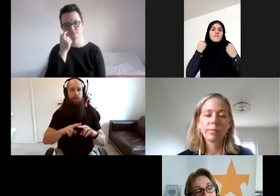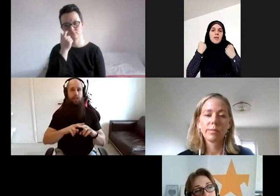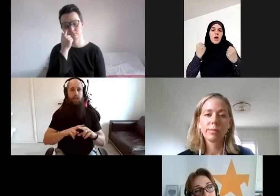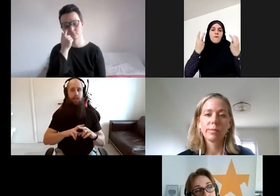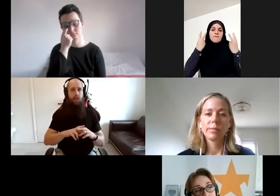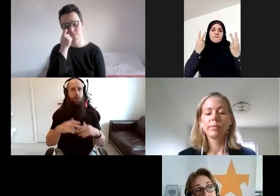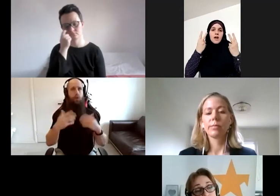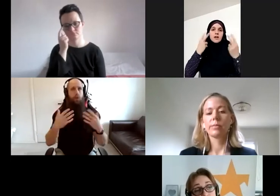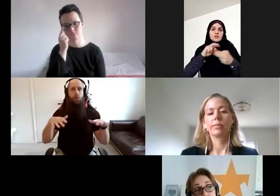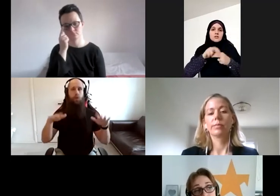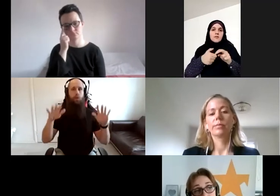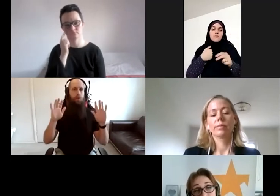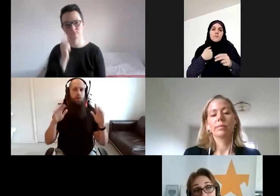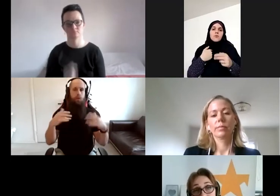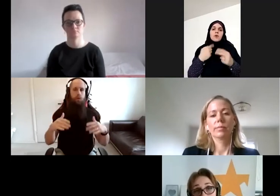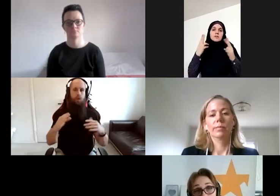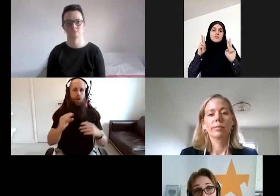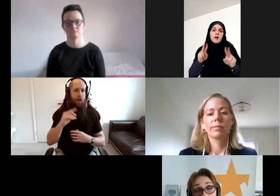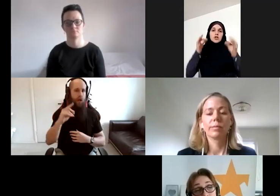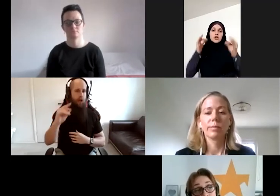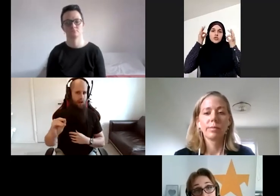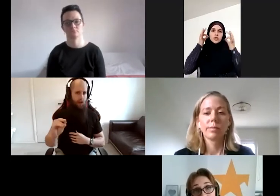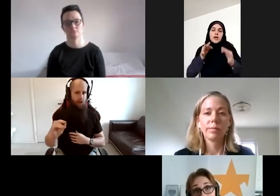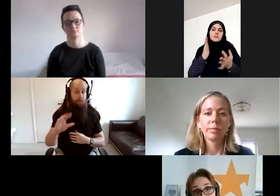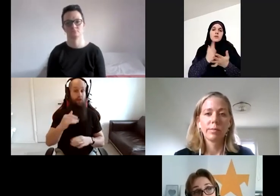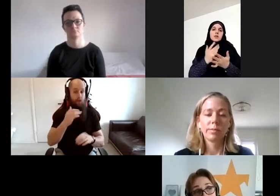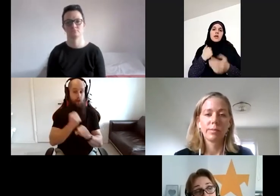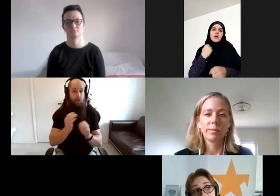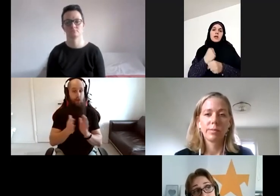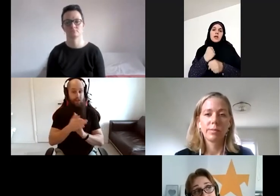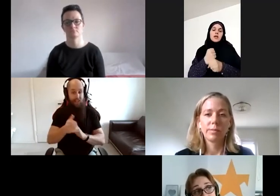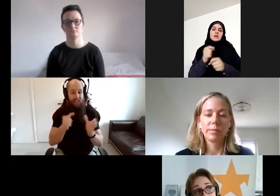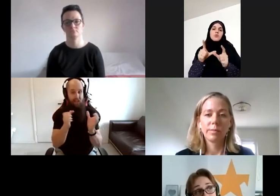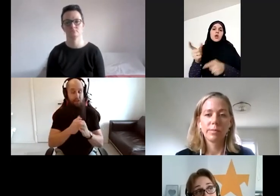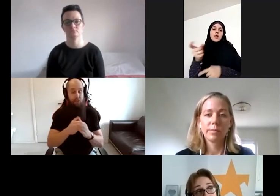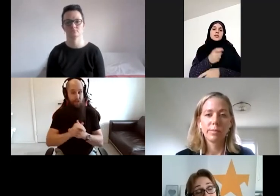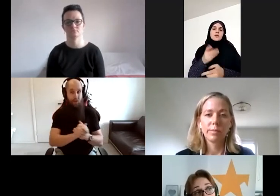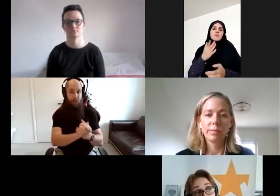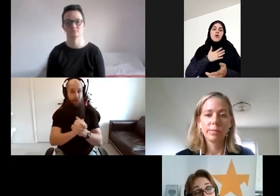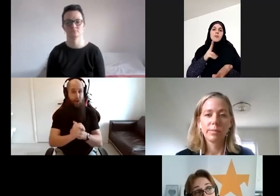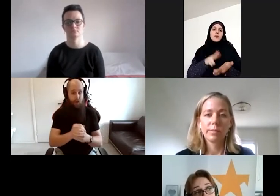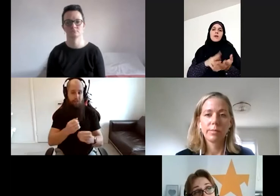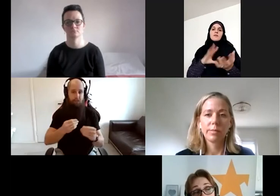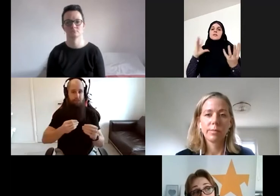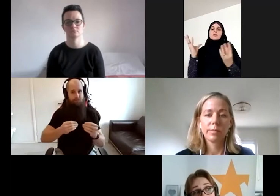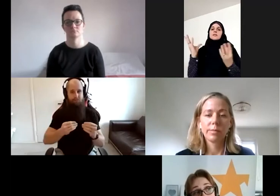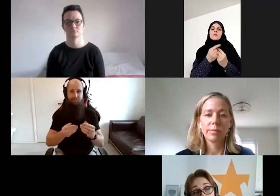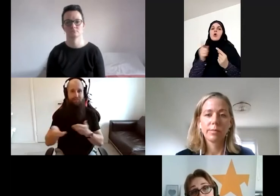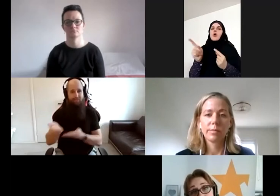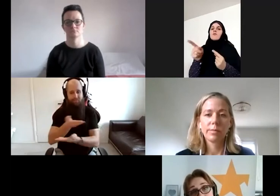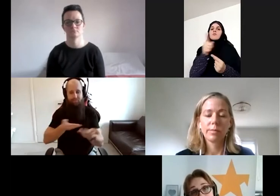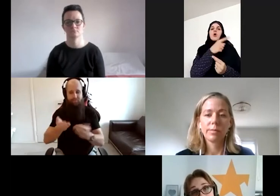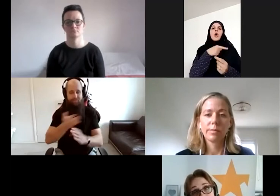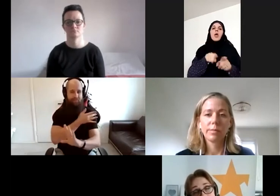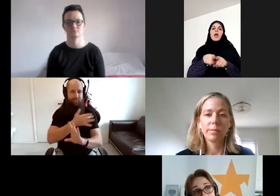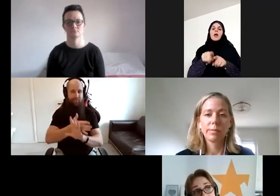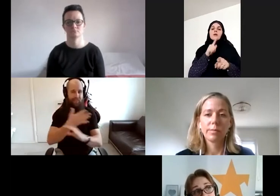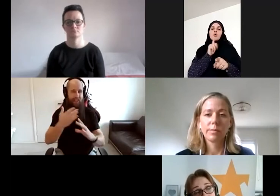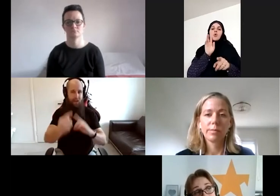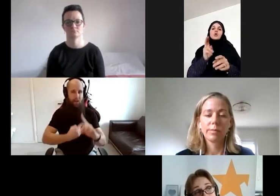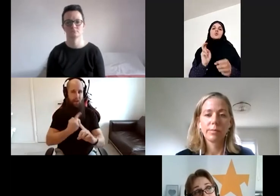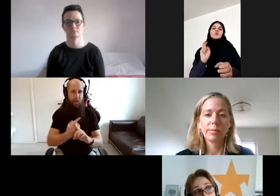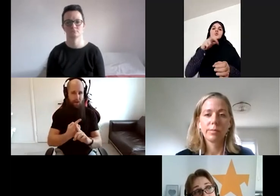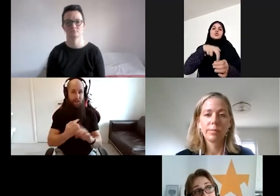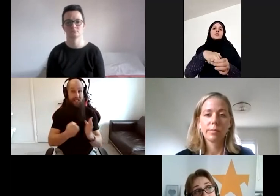right and with the colleagues we've been able to contribute during the years. So I will just mention monitoring of human rights